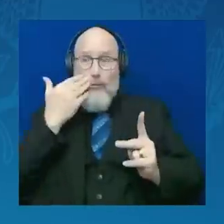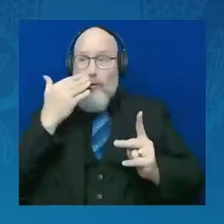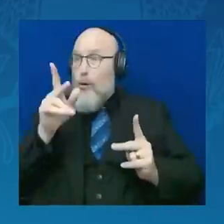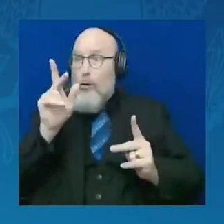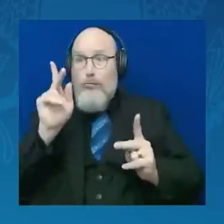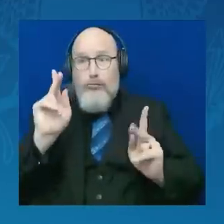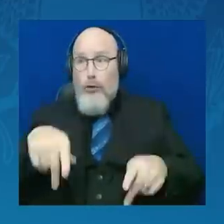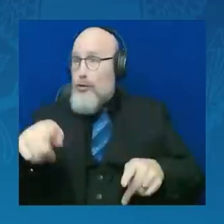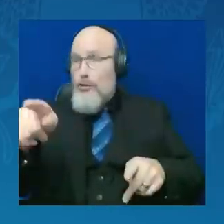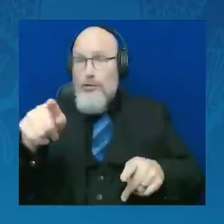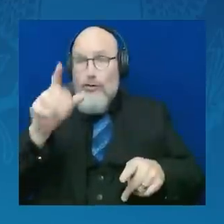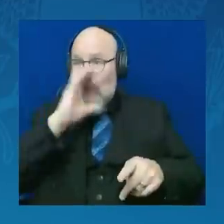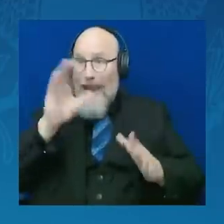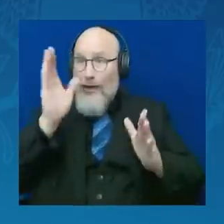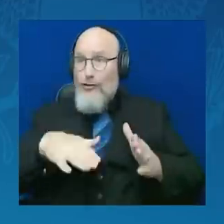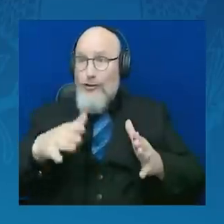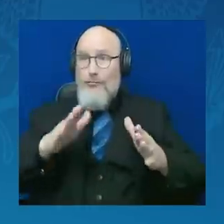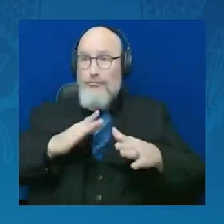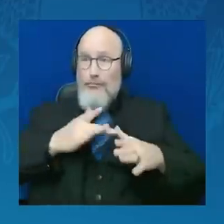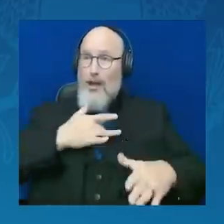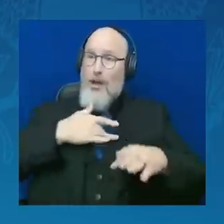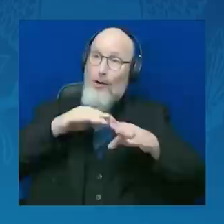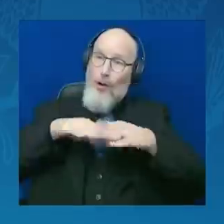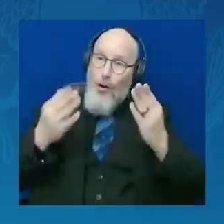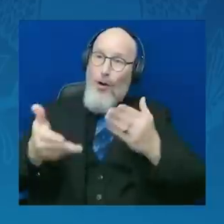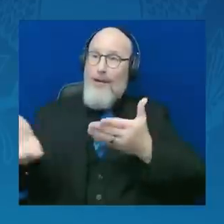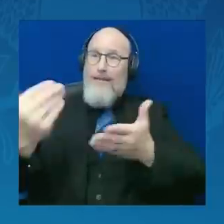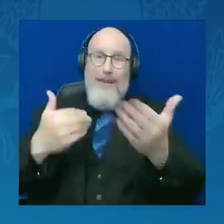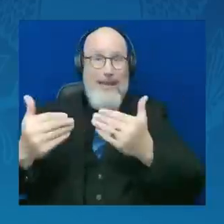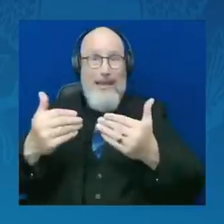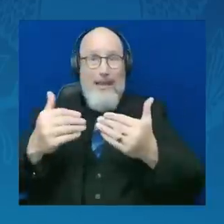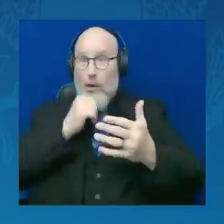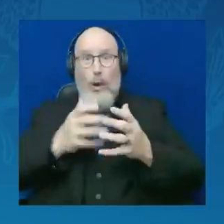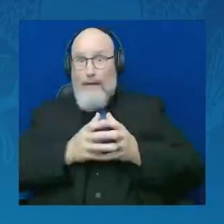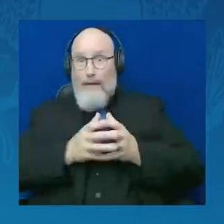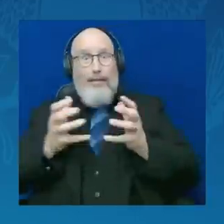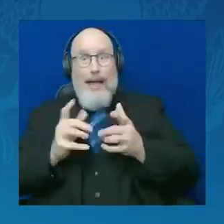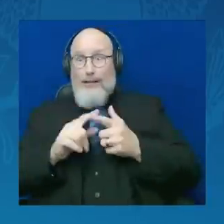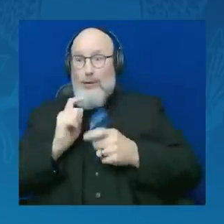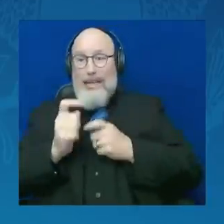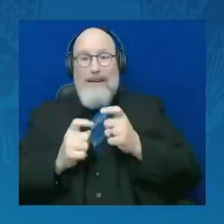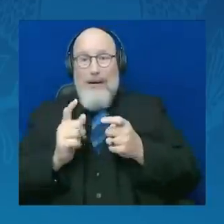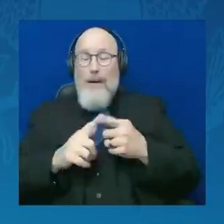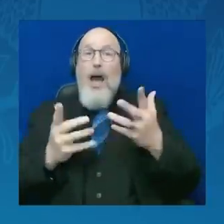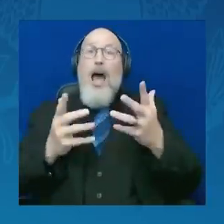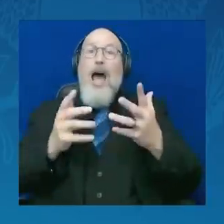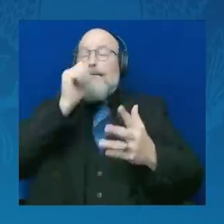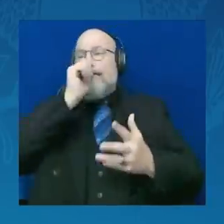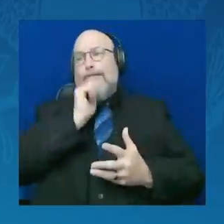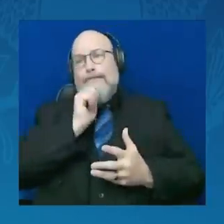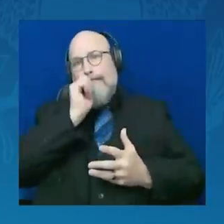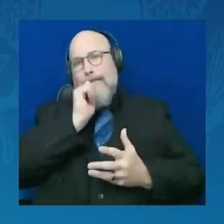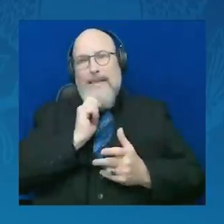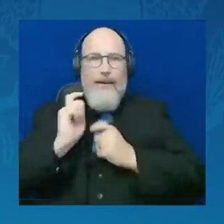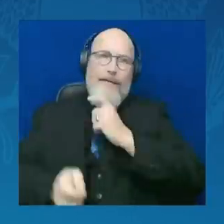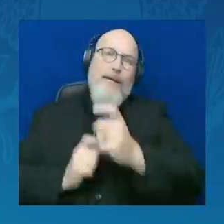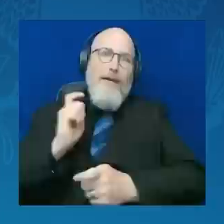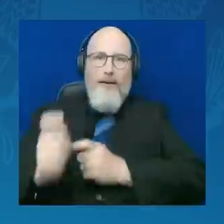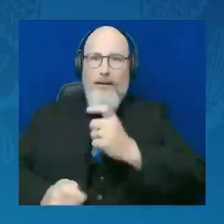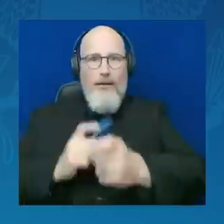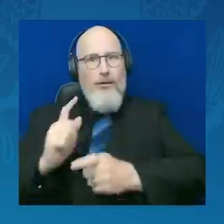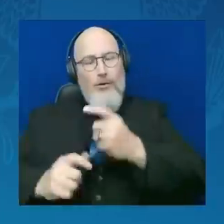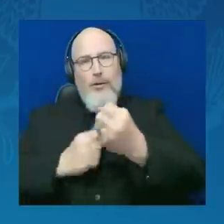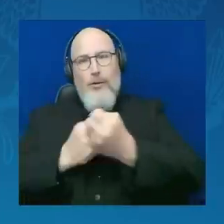with barely a lot to give, but giving a lot nonetheless. So we recognize that, and we recognize the burden that